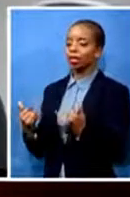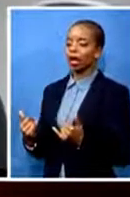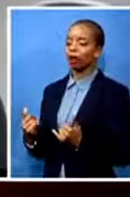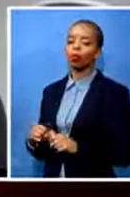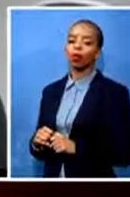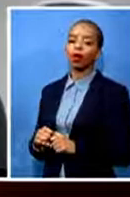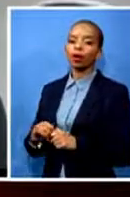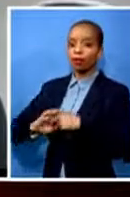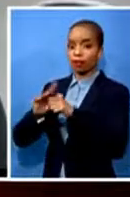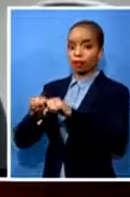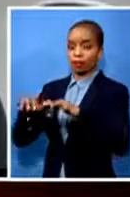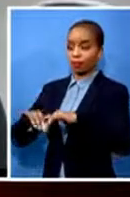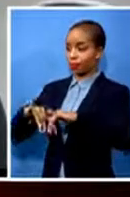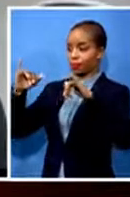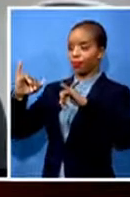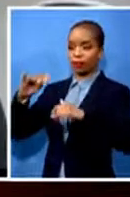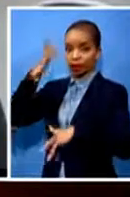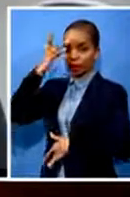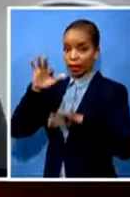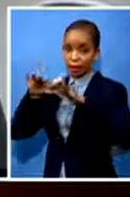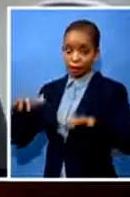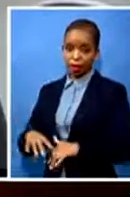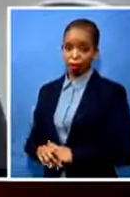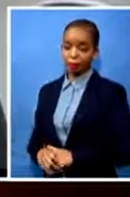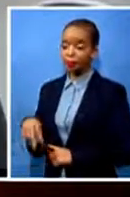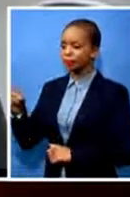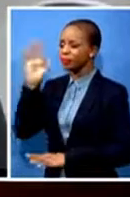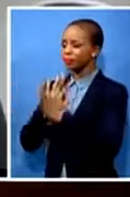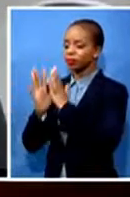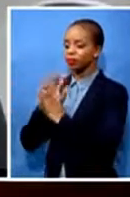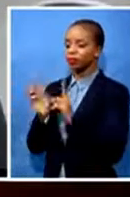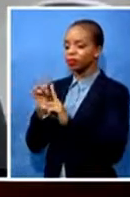it affecting the 2021 local government elections?